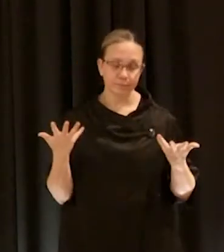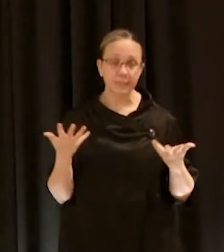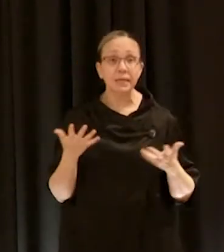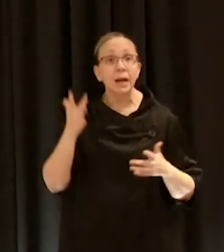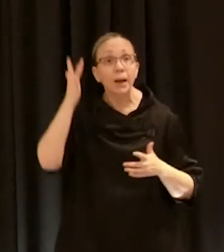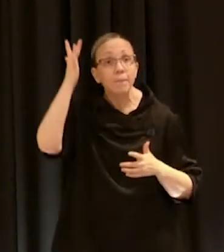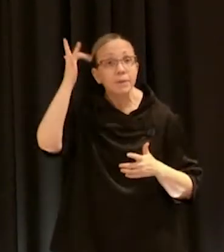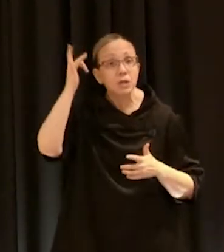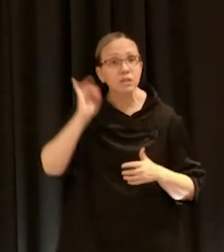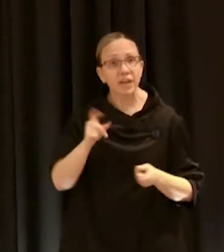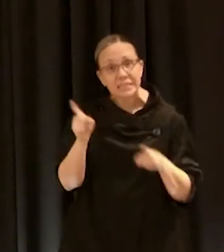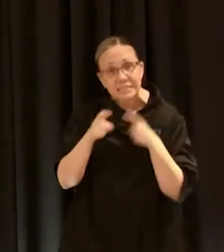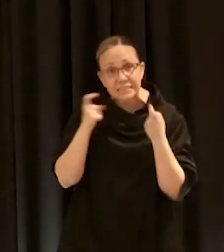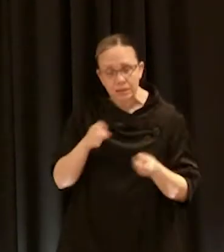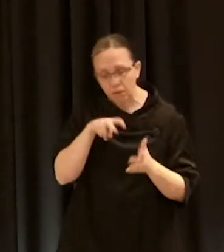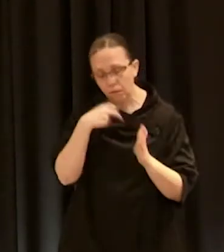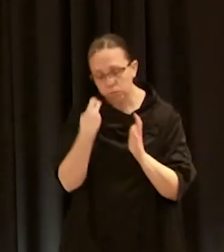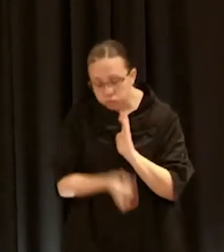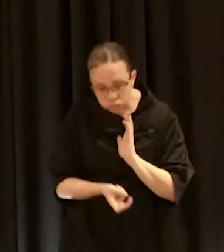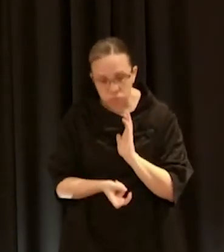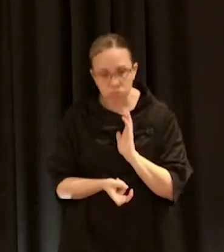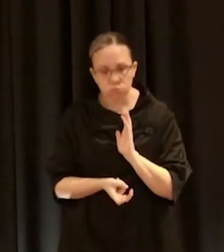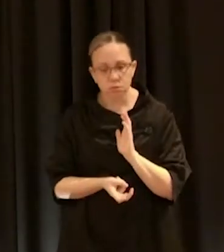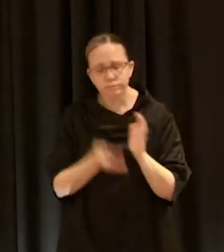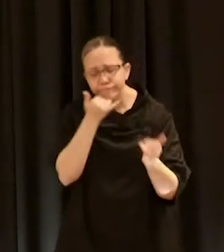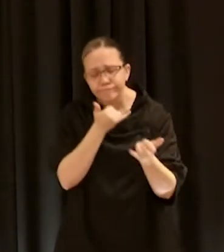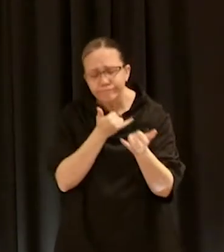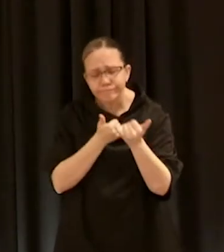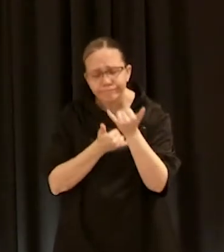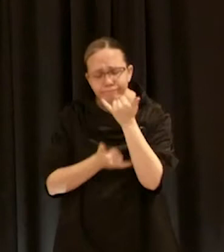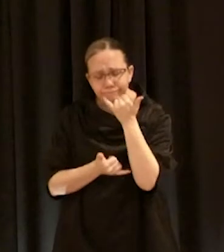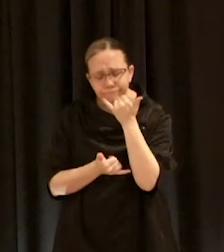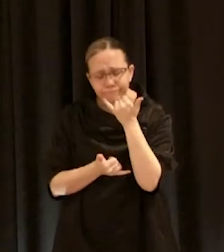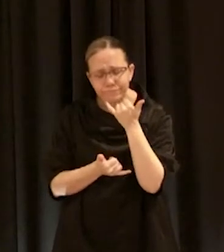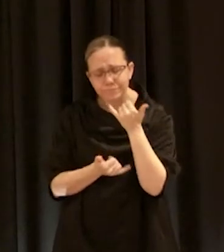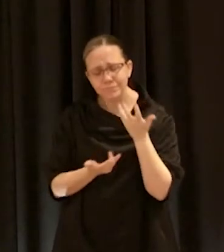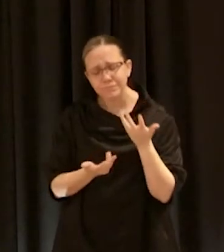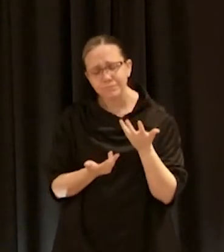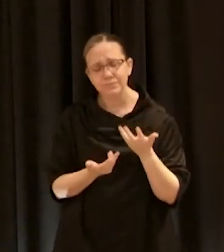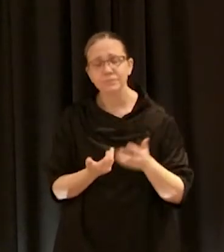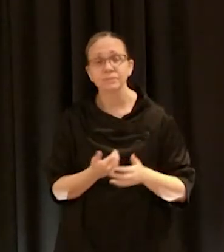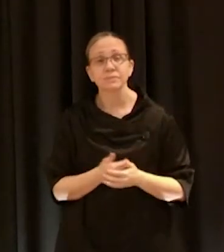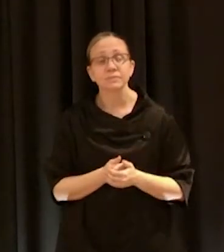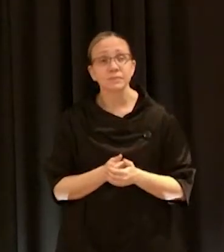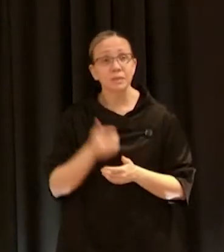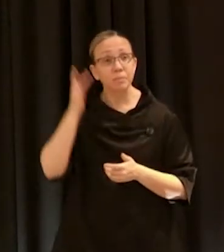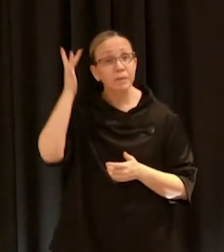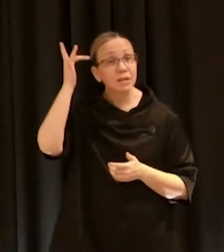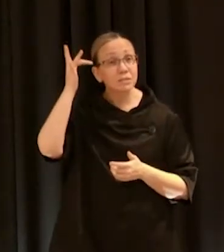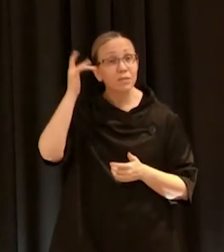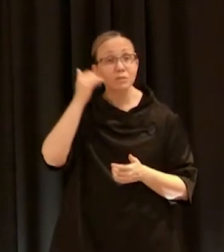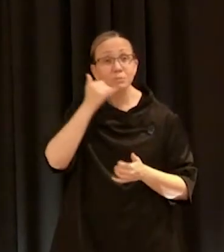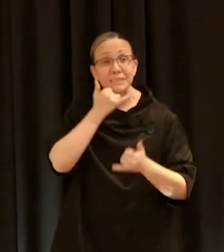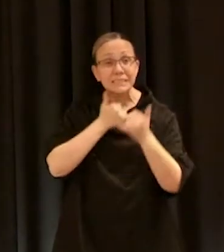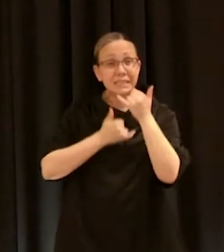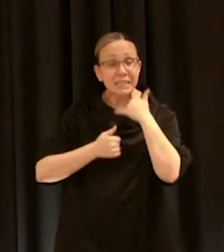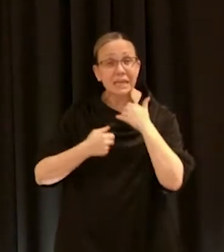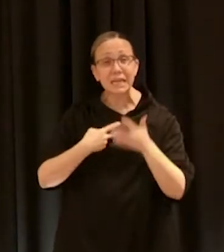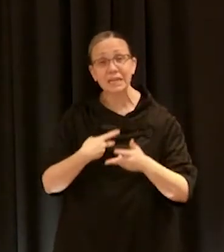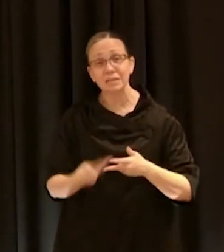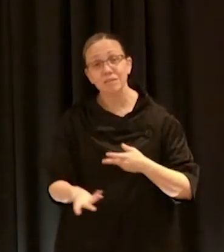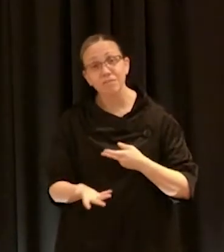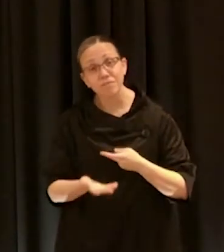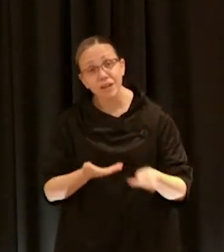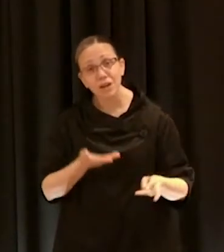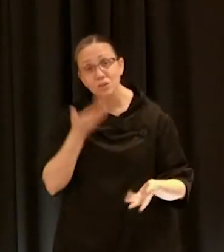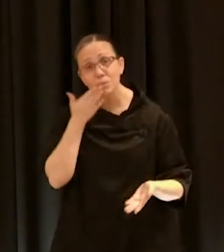And because of that sin and that shortness and that lack of glory, and because of those mistakes and because